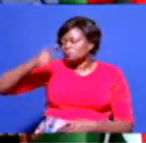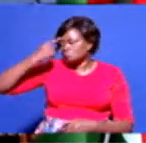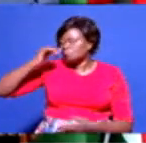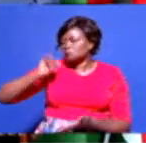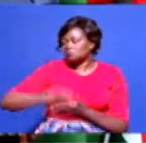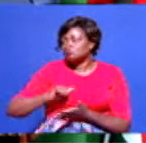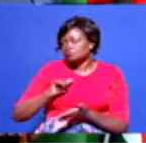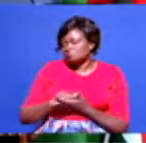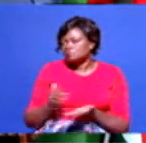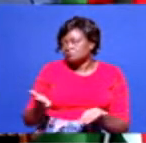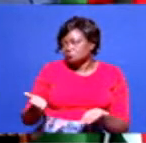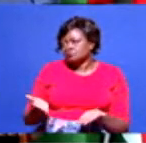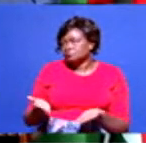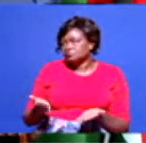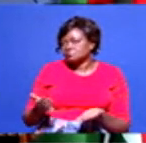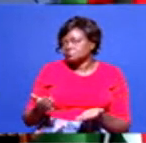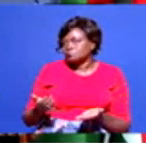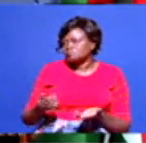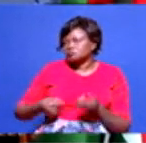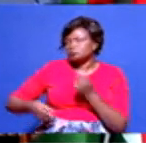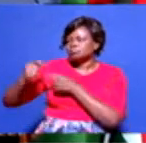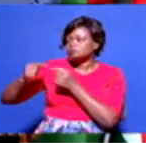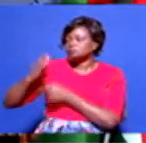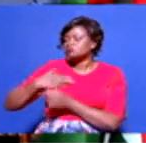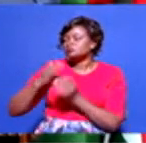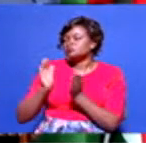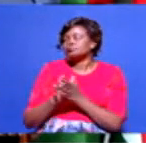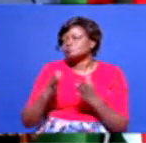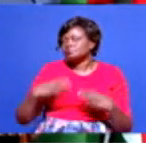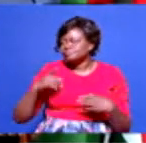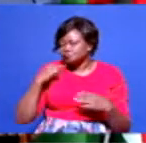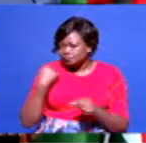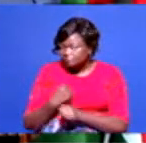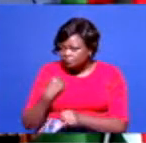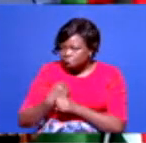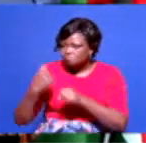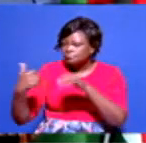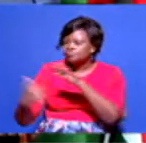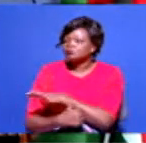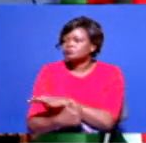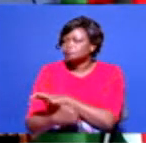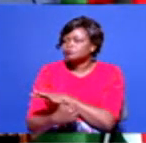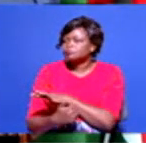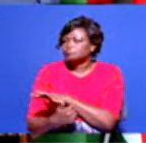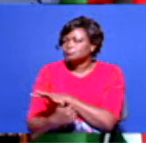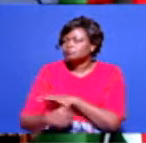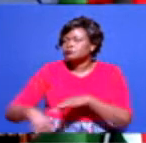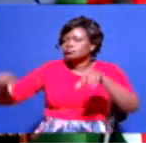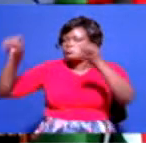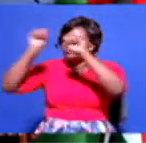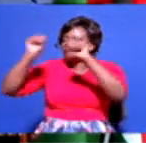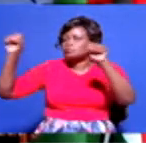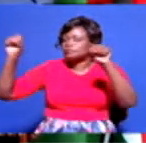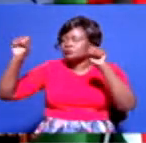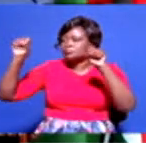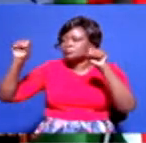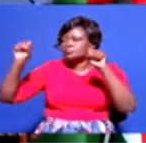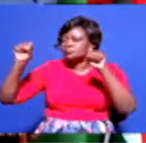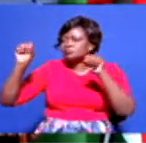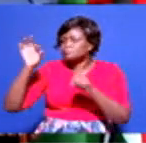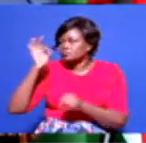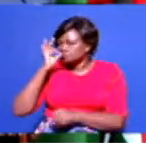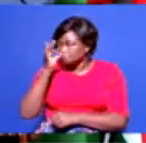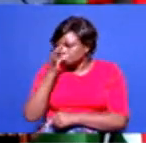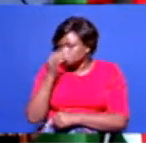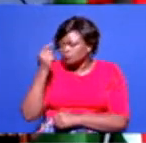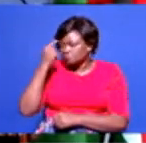for us in my generation, and those of us who worked under President Kibaki, I